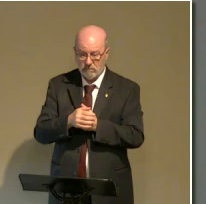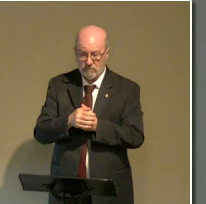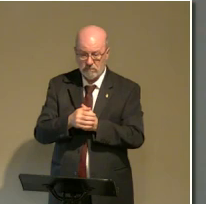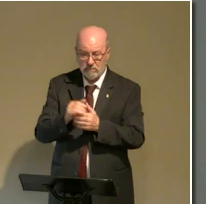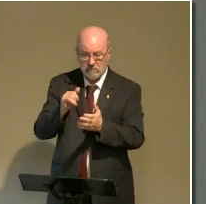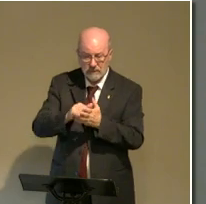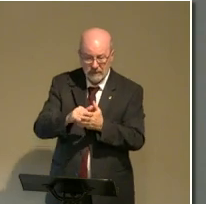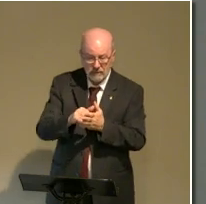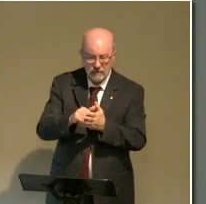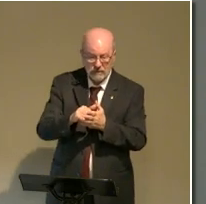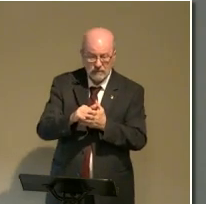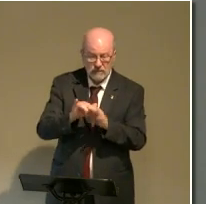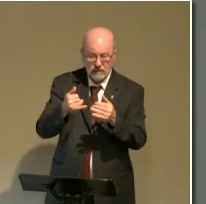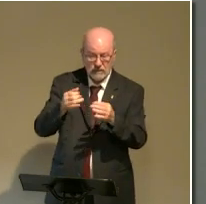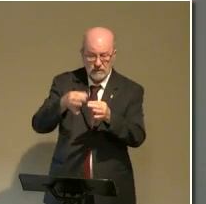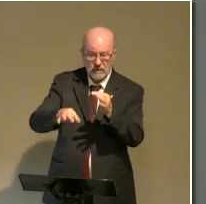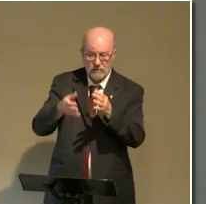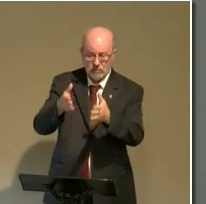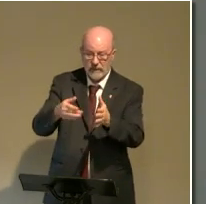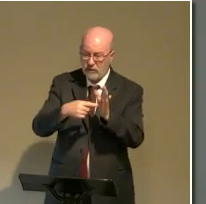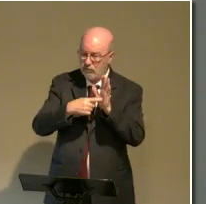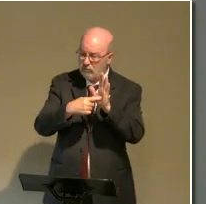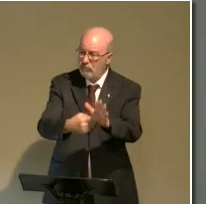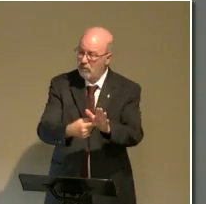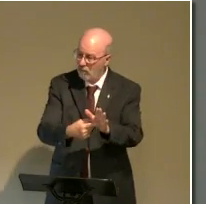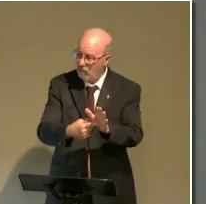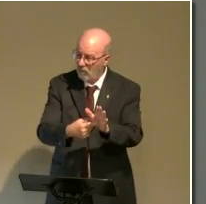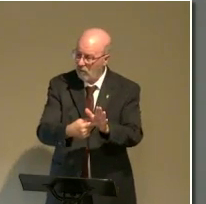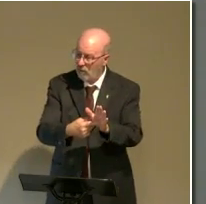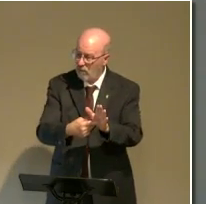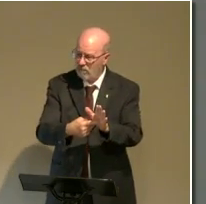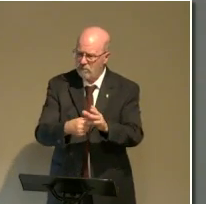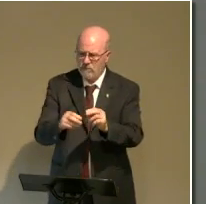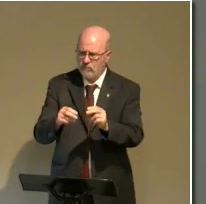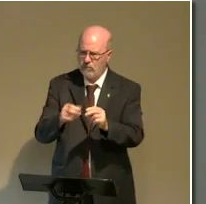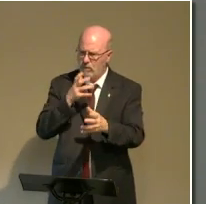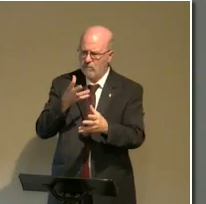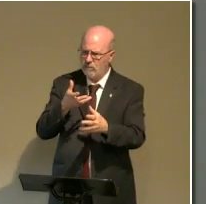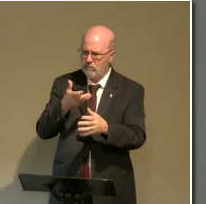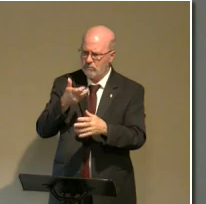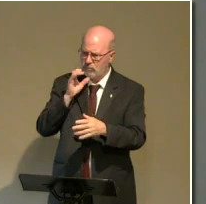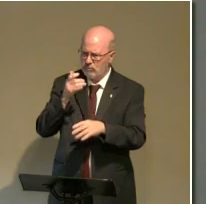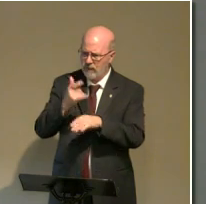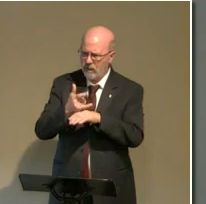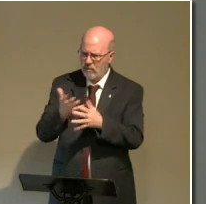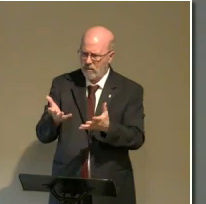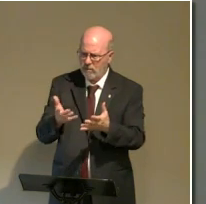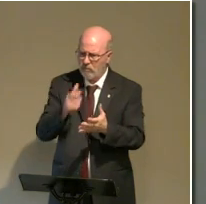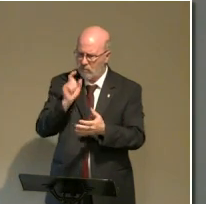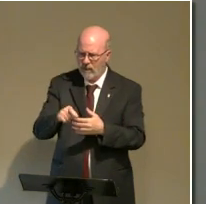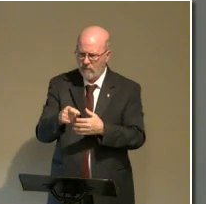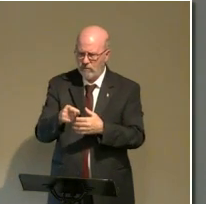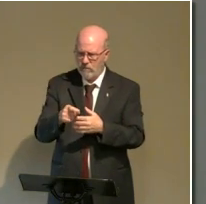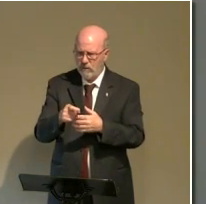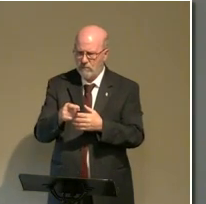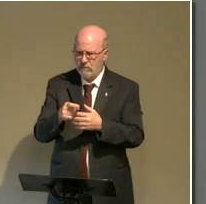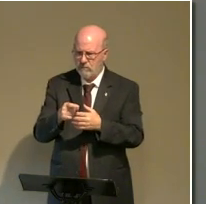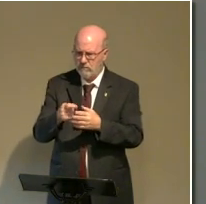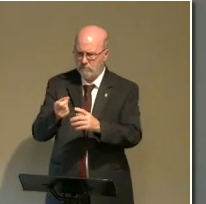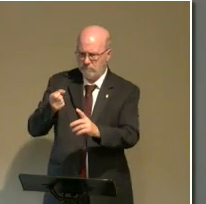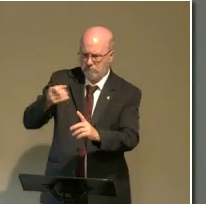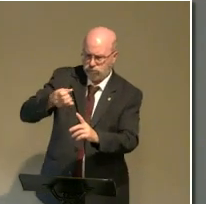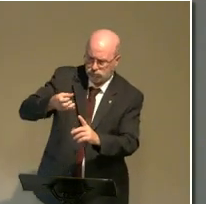But that's just a simple way to show that, no, I don't want to consume alcohol, right? You don't have to be over the top